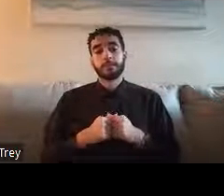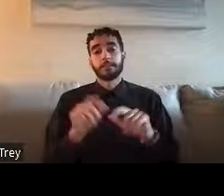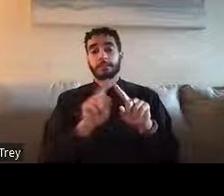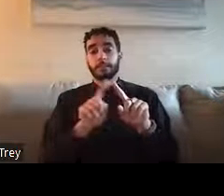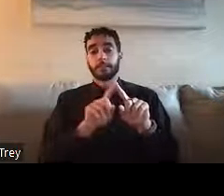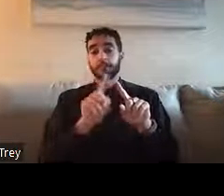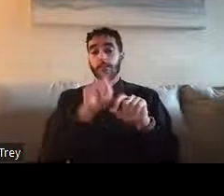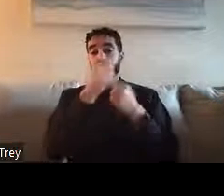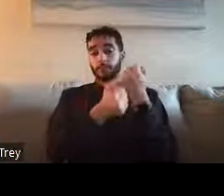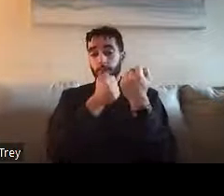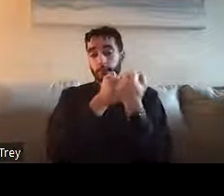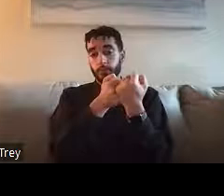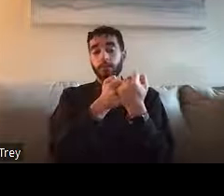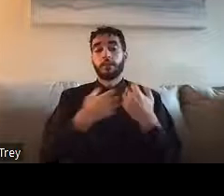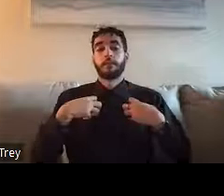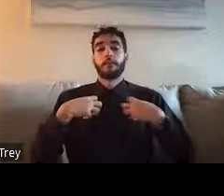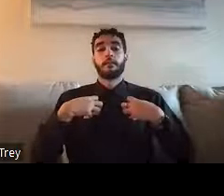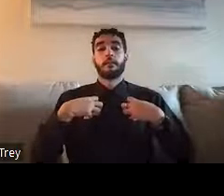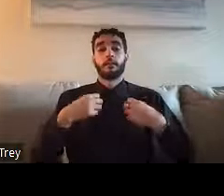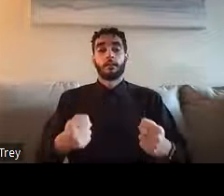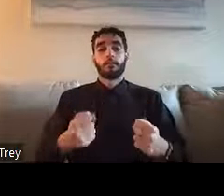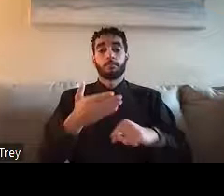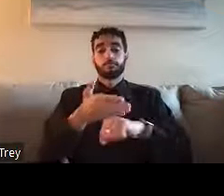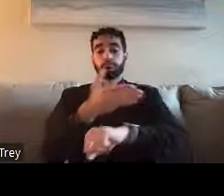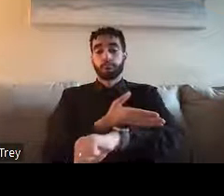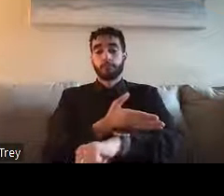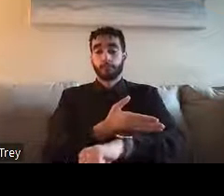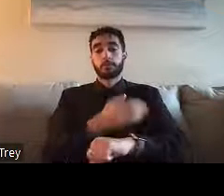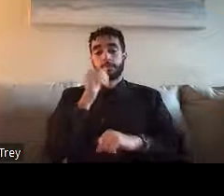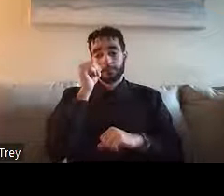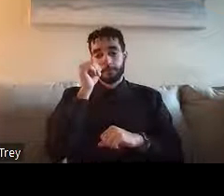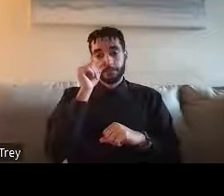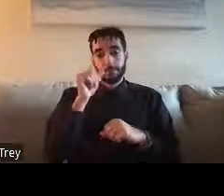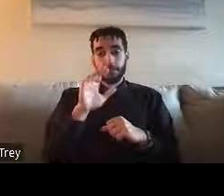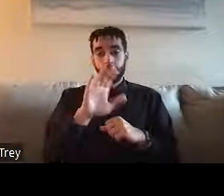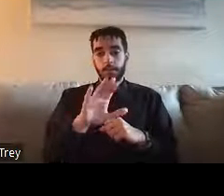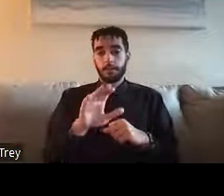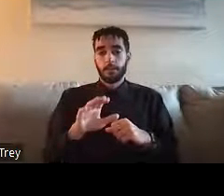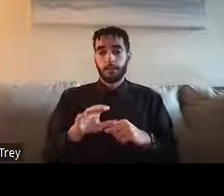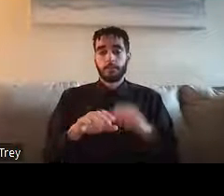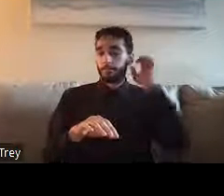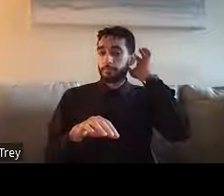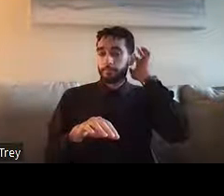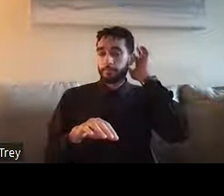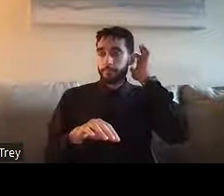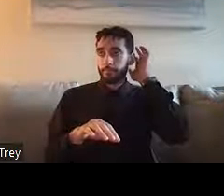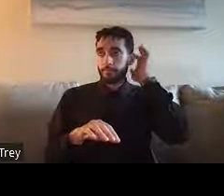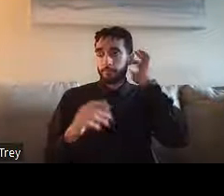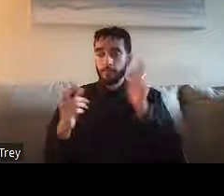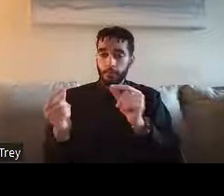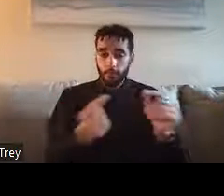supports, and health promotion being at the top of the list, key performance measures, funding sources